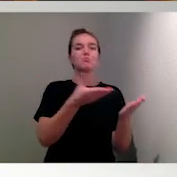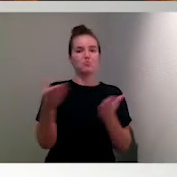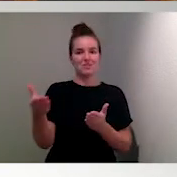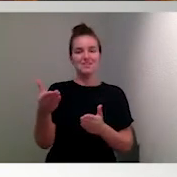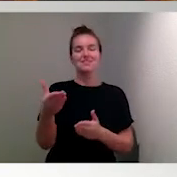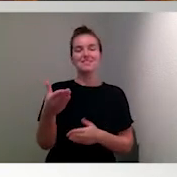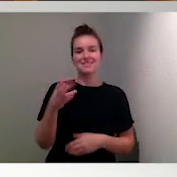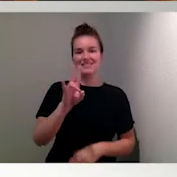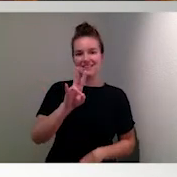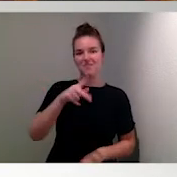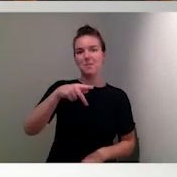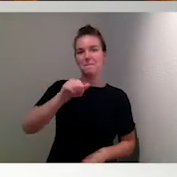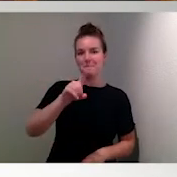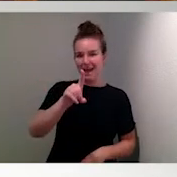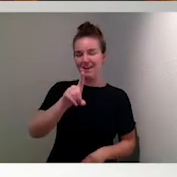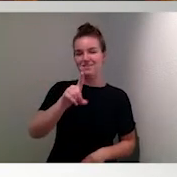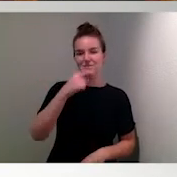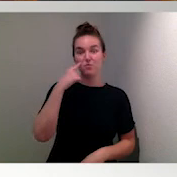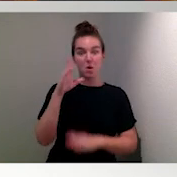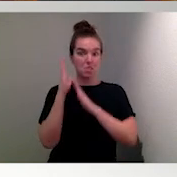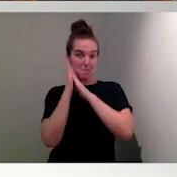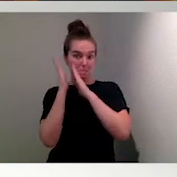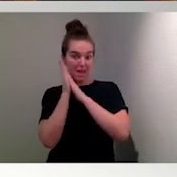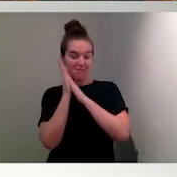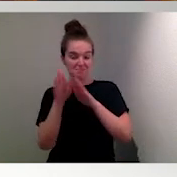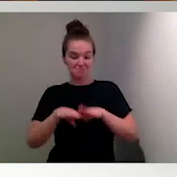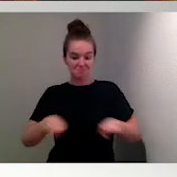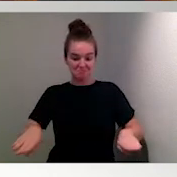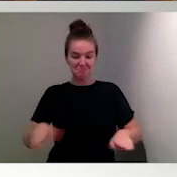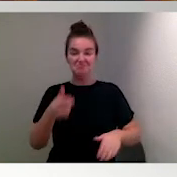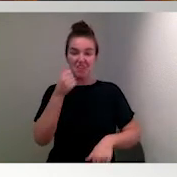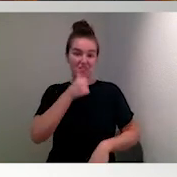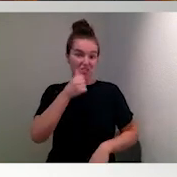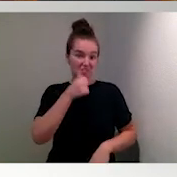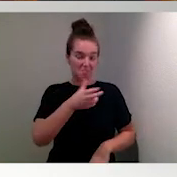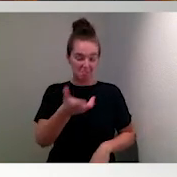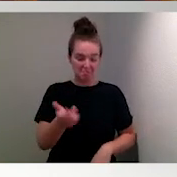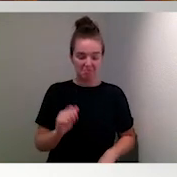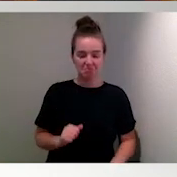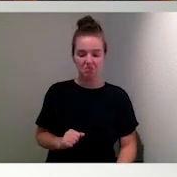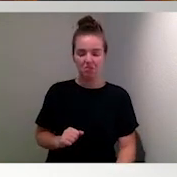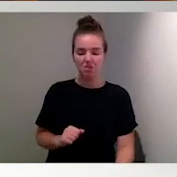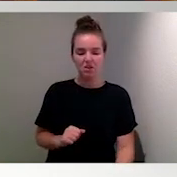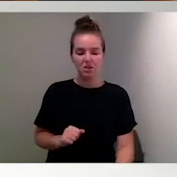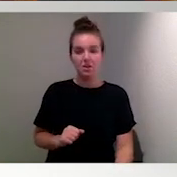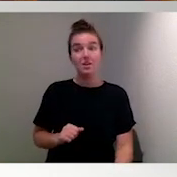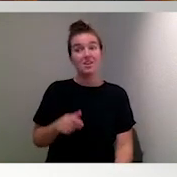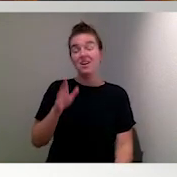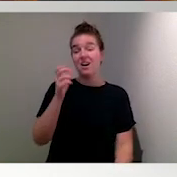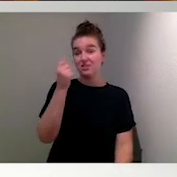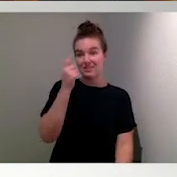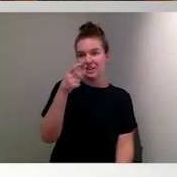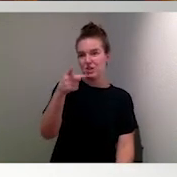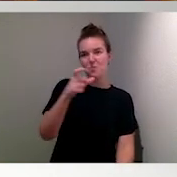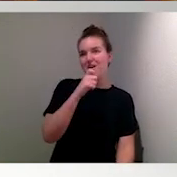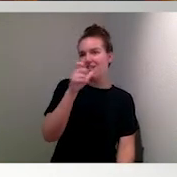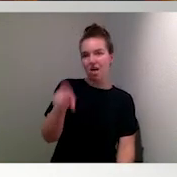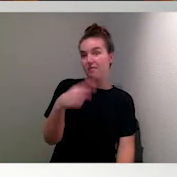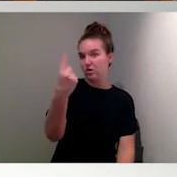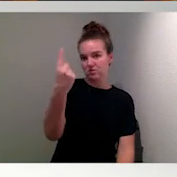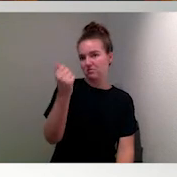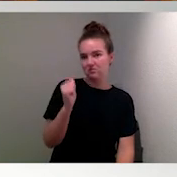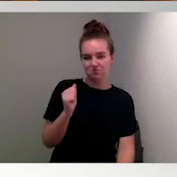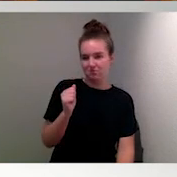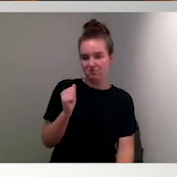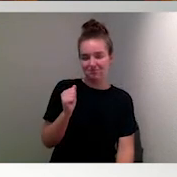night. But then you also, you're not the first. It's not the first time. It's not the